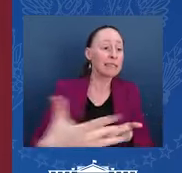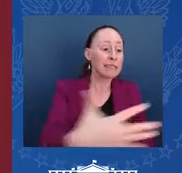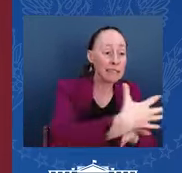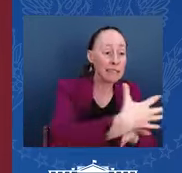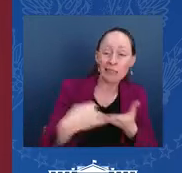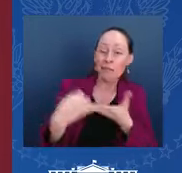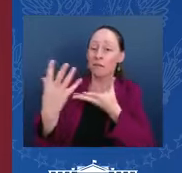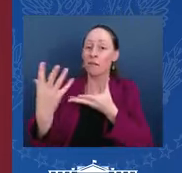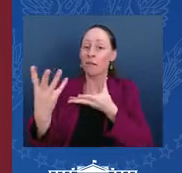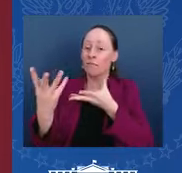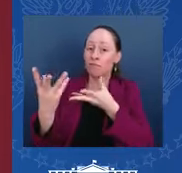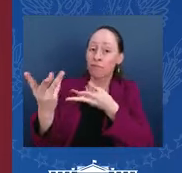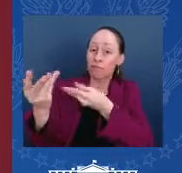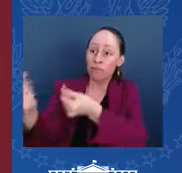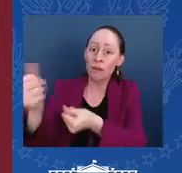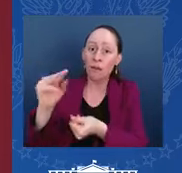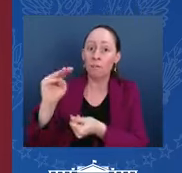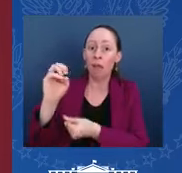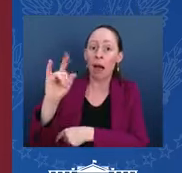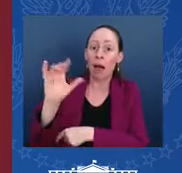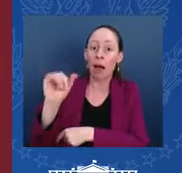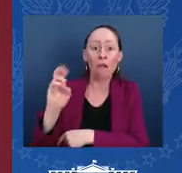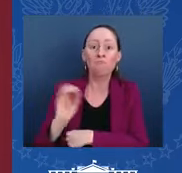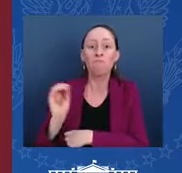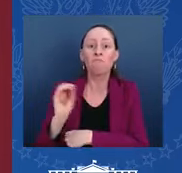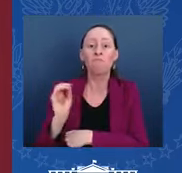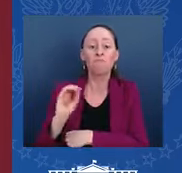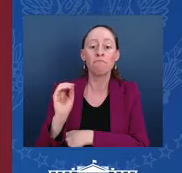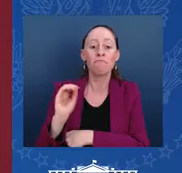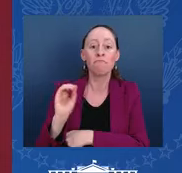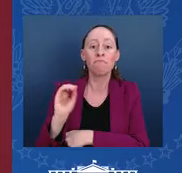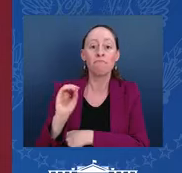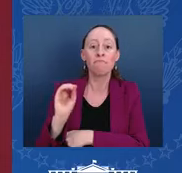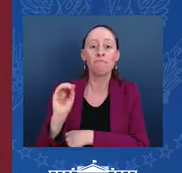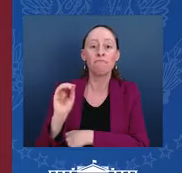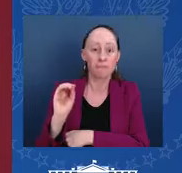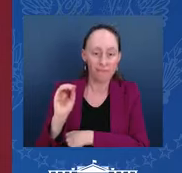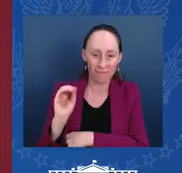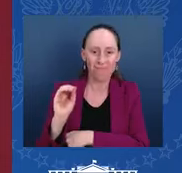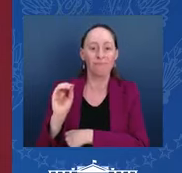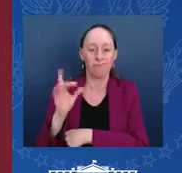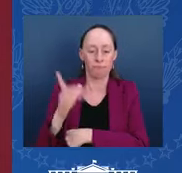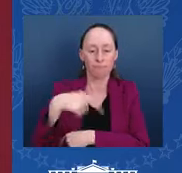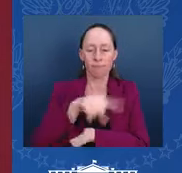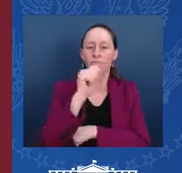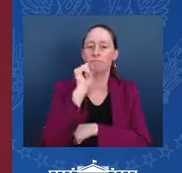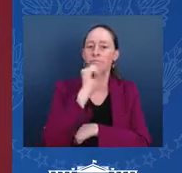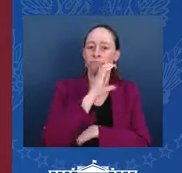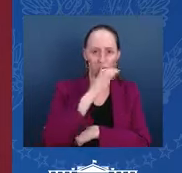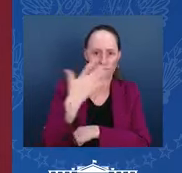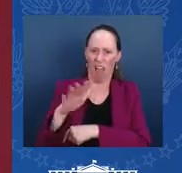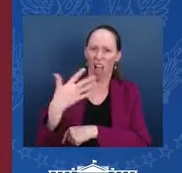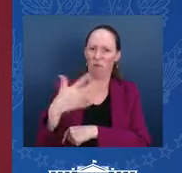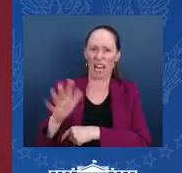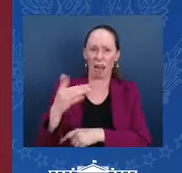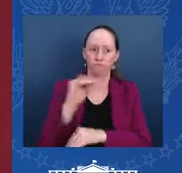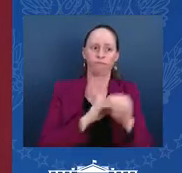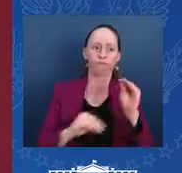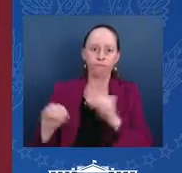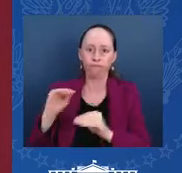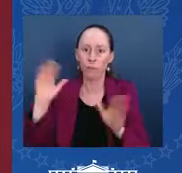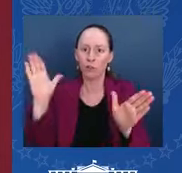all. Thanks to the law I signed, for seniors are already saving on their prescription drug costs now. For example,